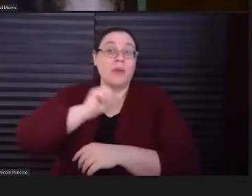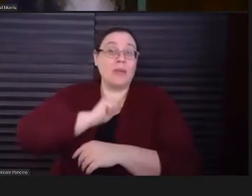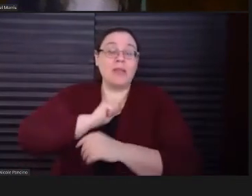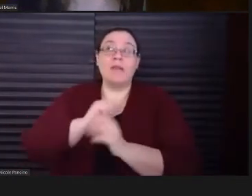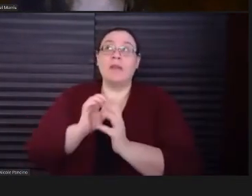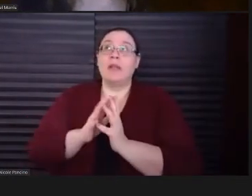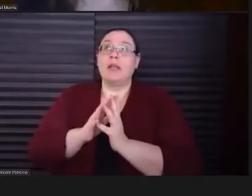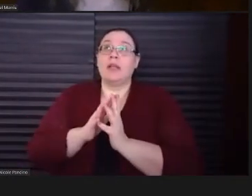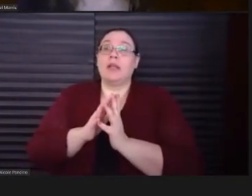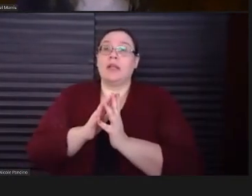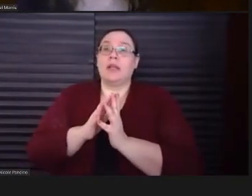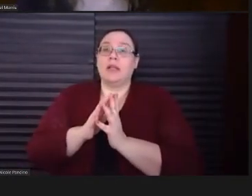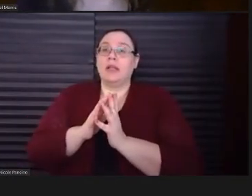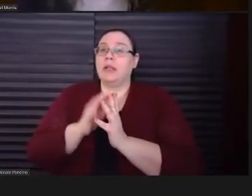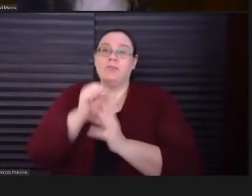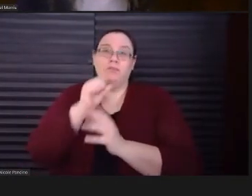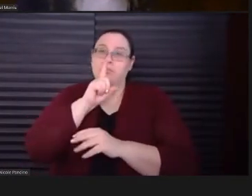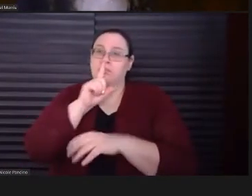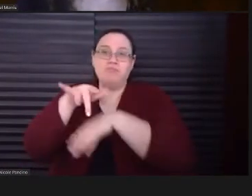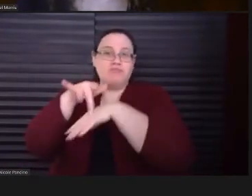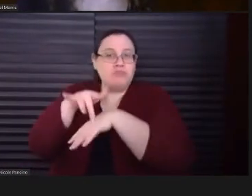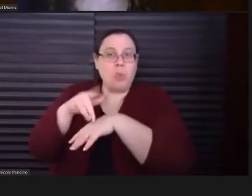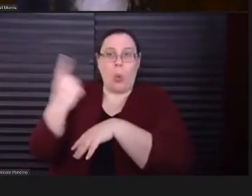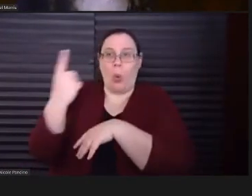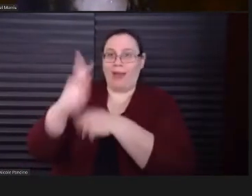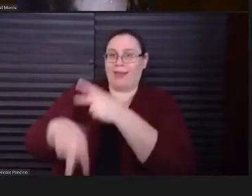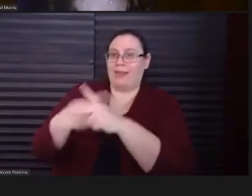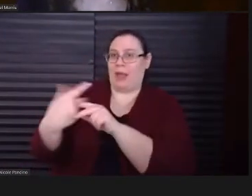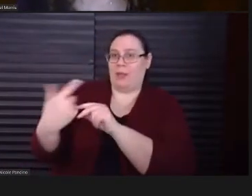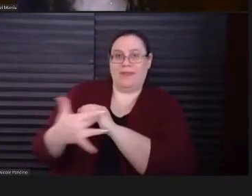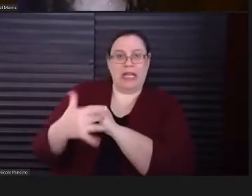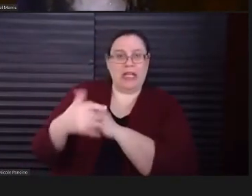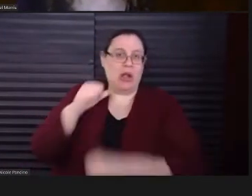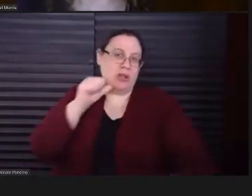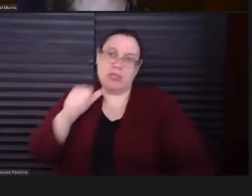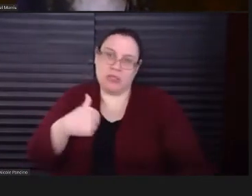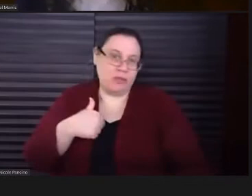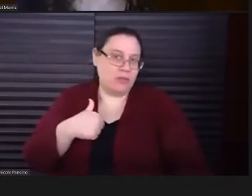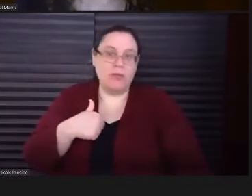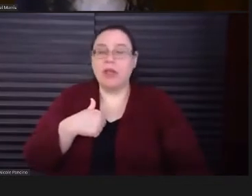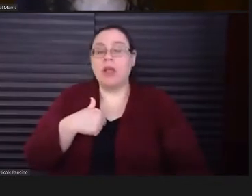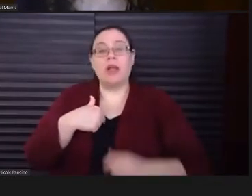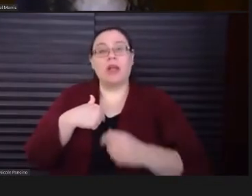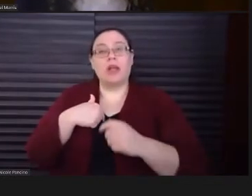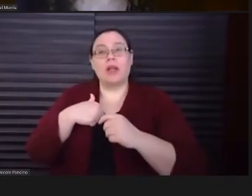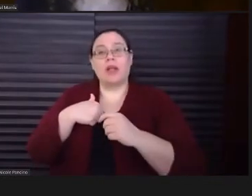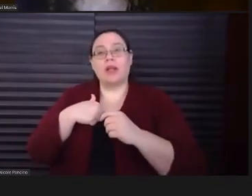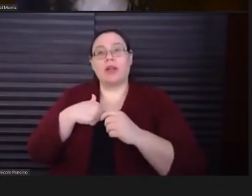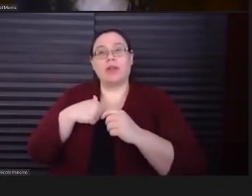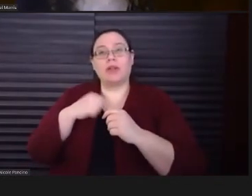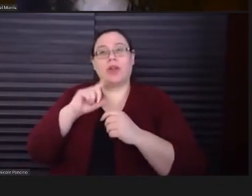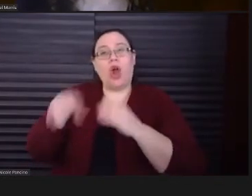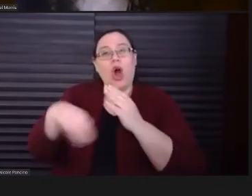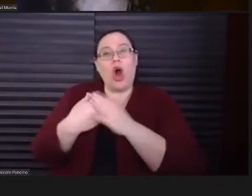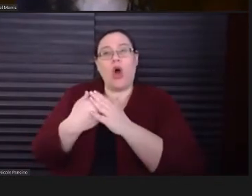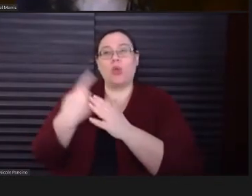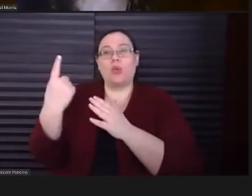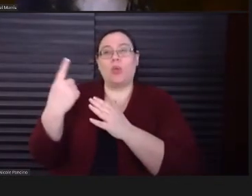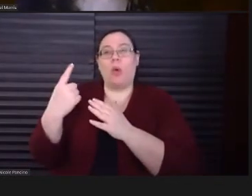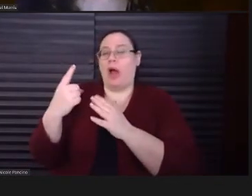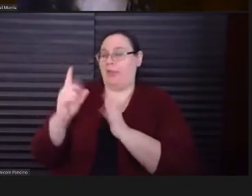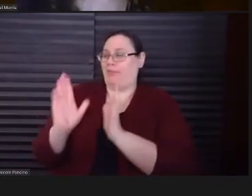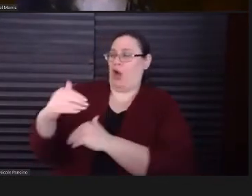I don't fixate on any one kind of technology, because I think they all are single boxed, and people are sectional, people